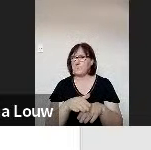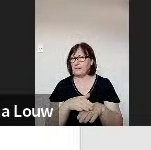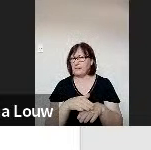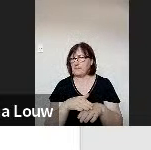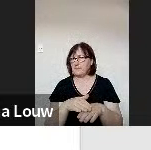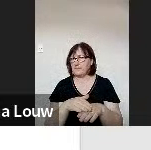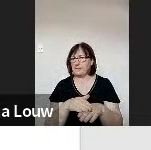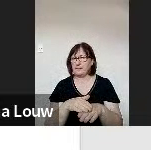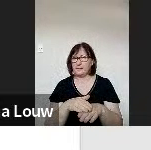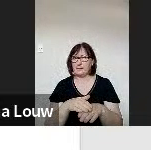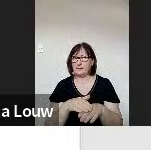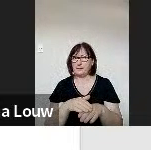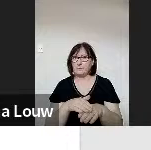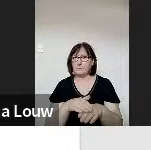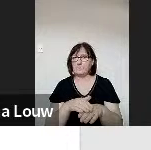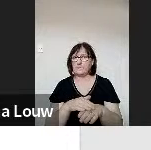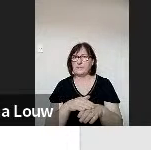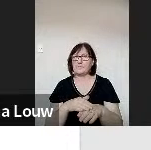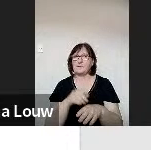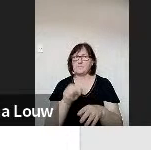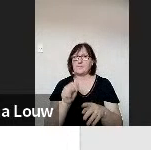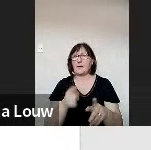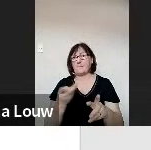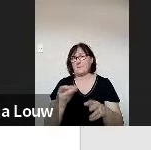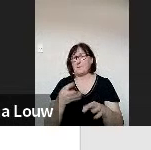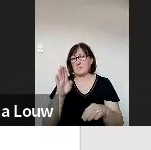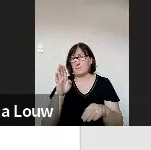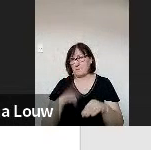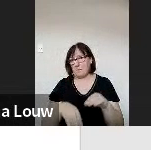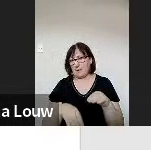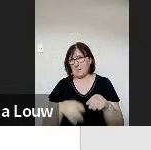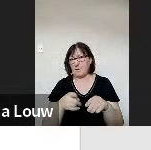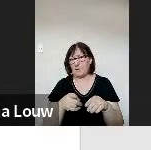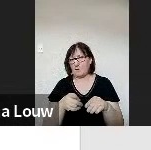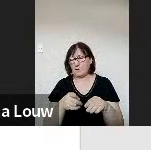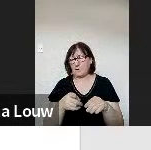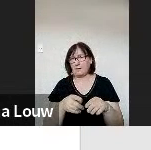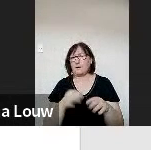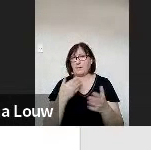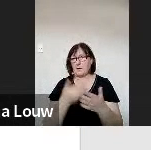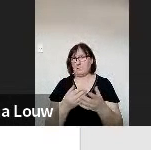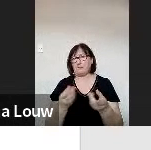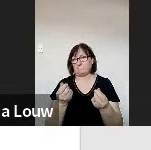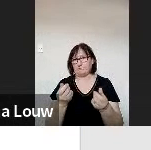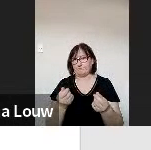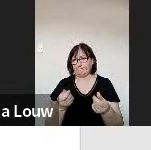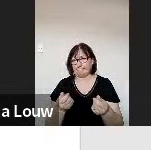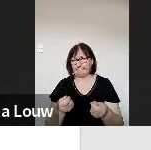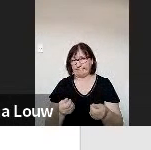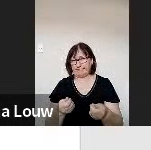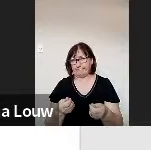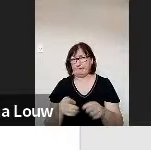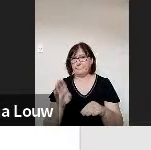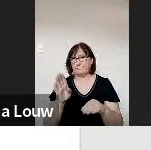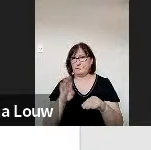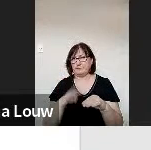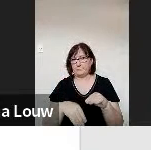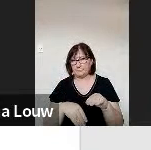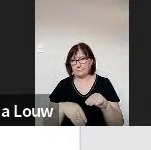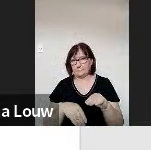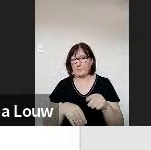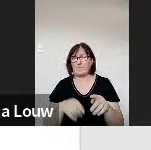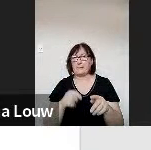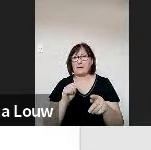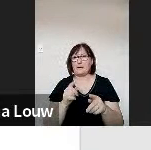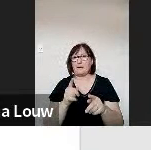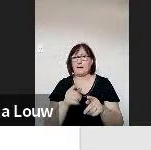Kyoto Convention. The penalty can be in the form of monetary. It can be a monetary penalty, but the